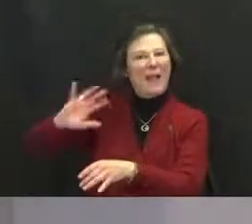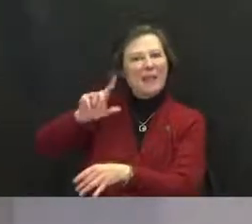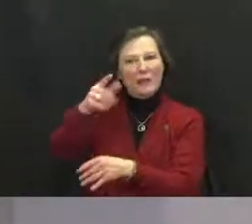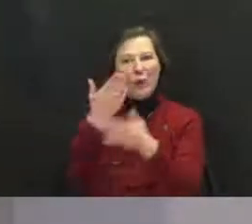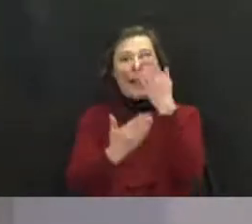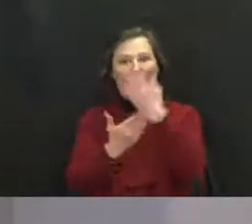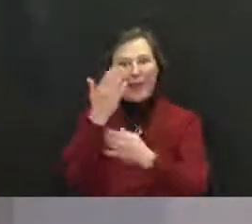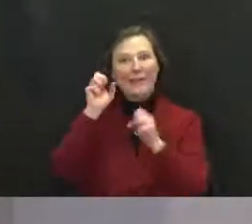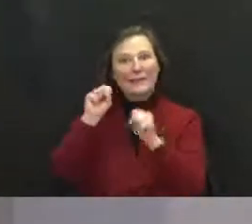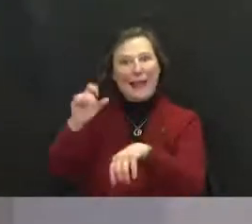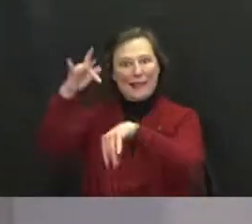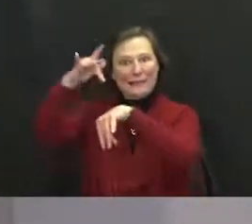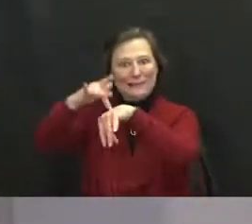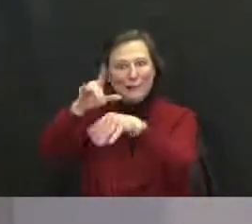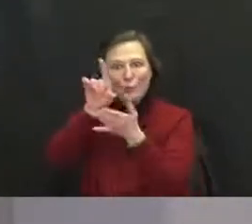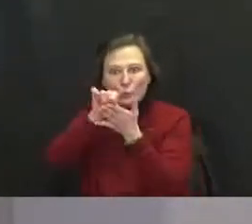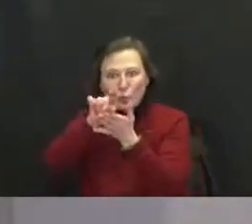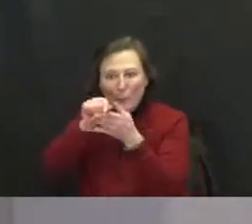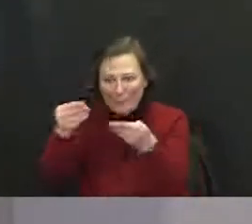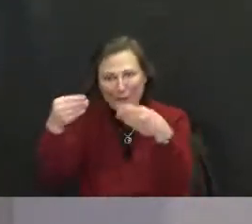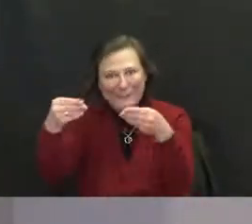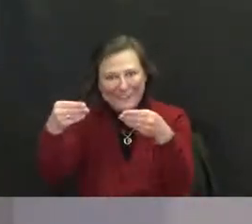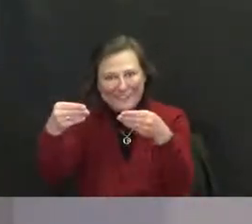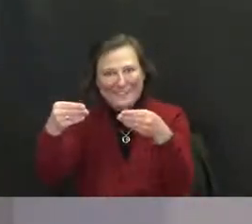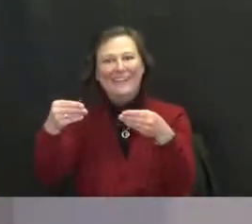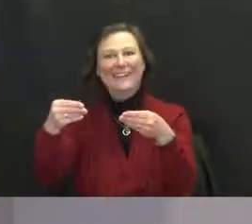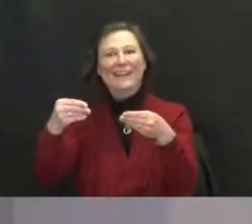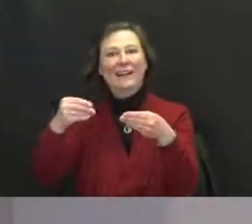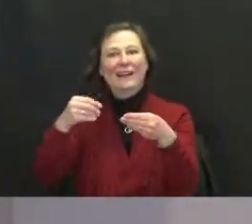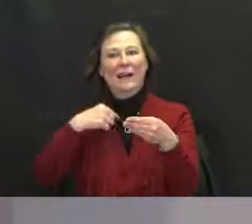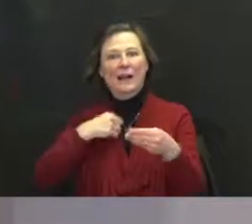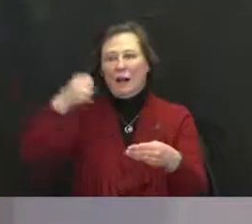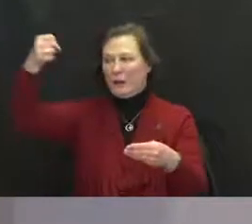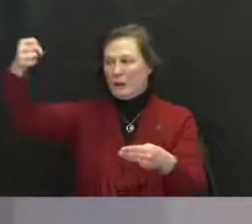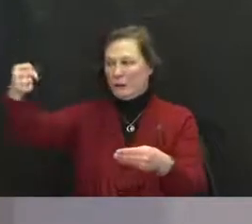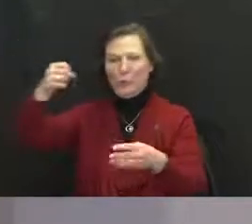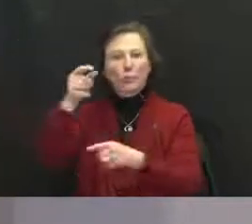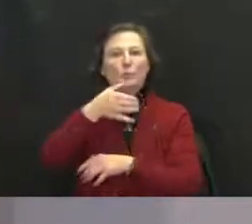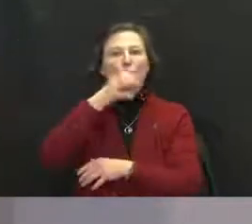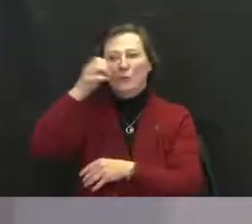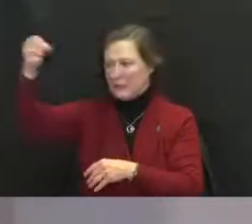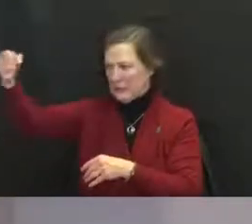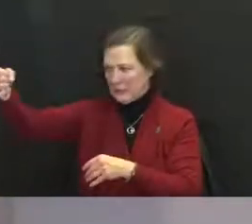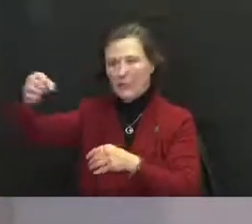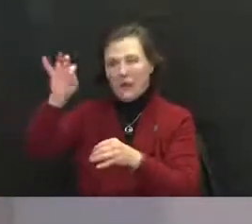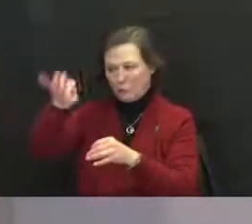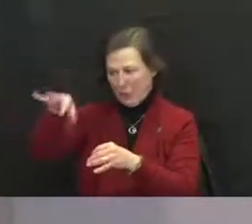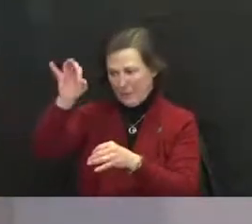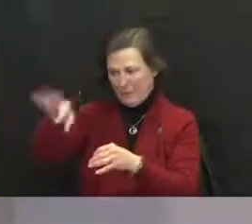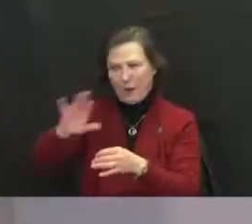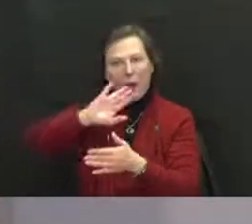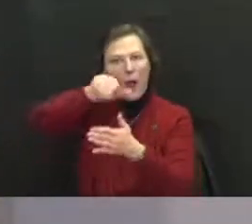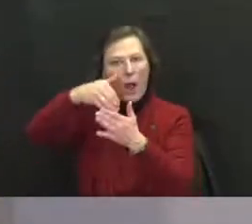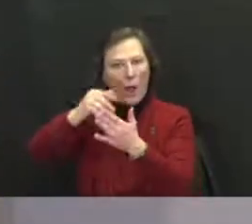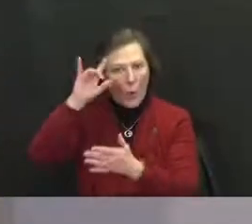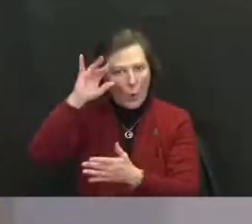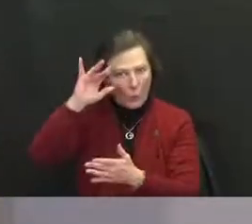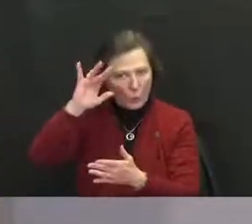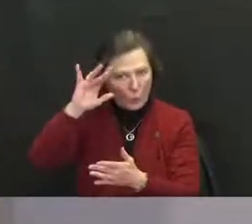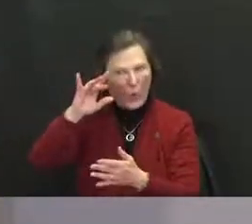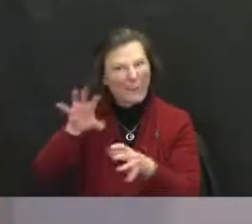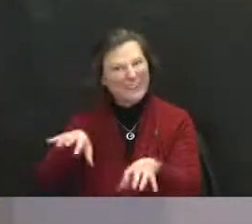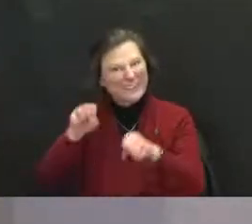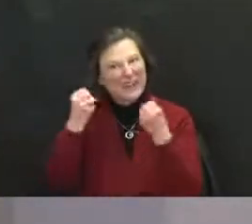hands actually touched newsprint. I set my drink on top of the machine. I dropped in all my quarters. Takes a